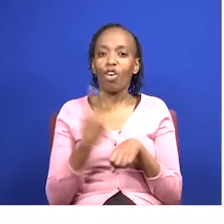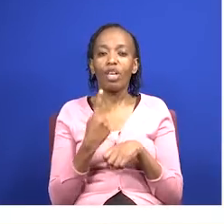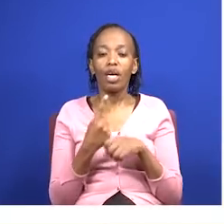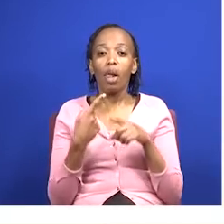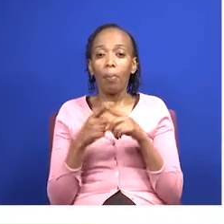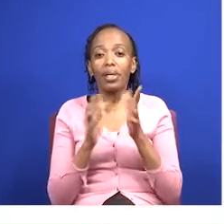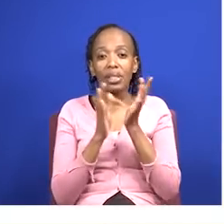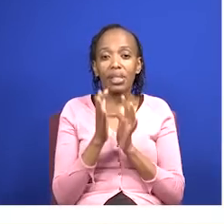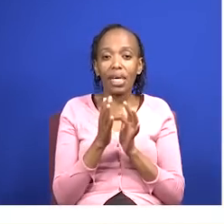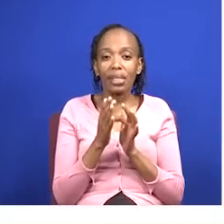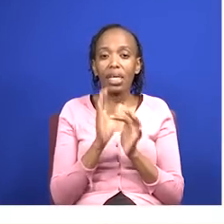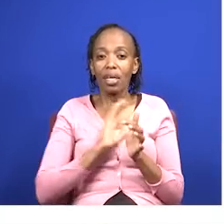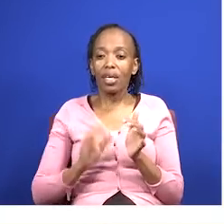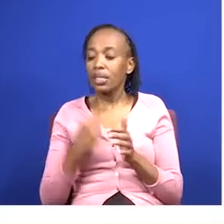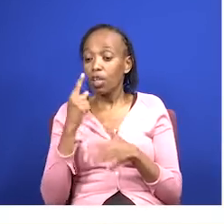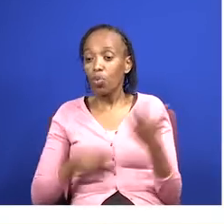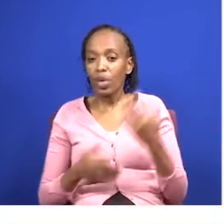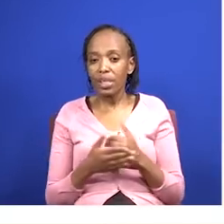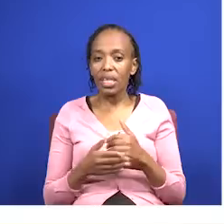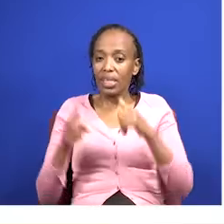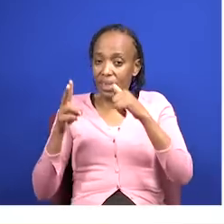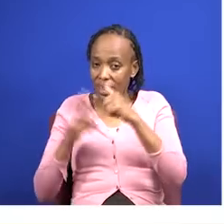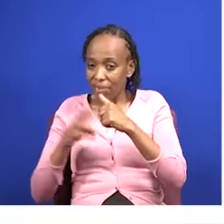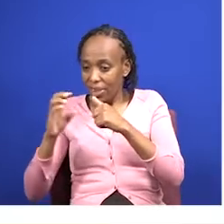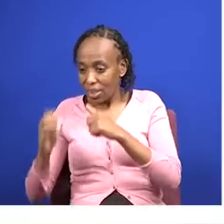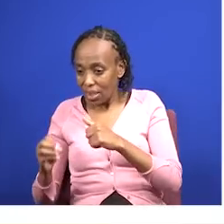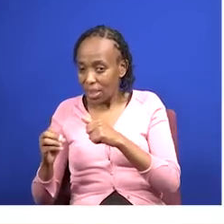only. But Jesus Christ told him